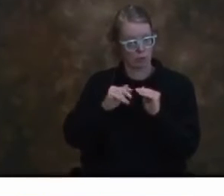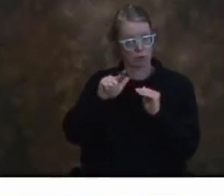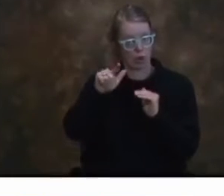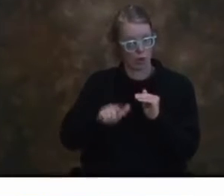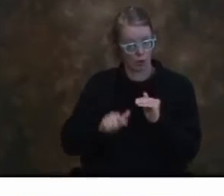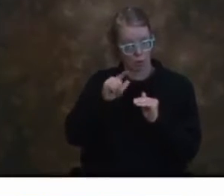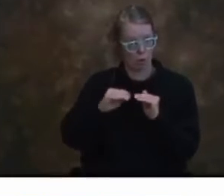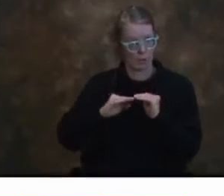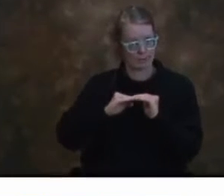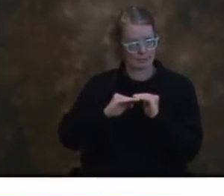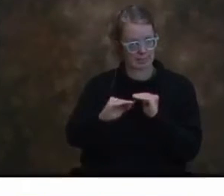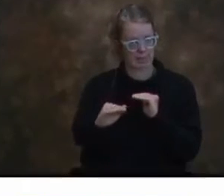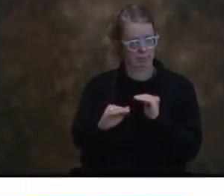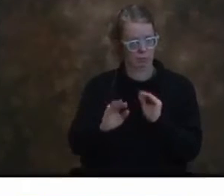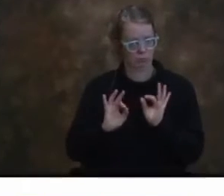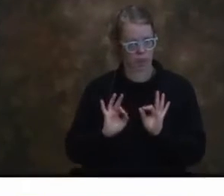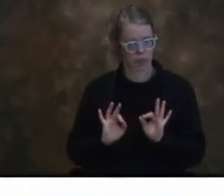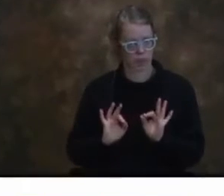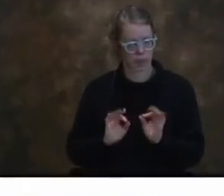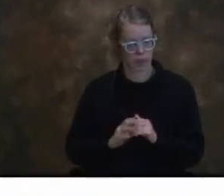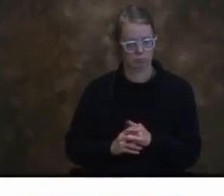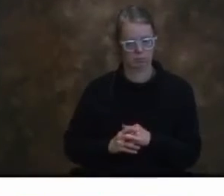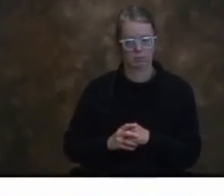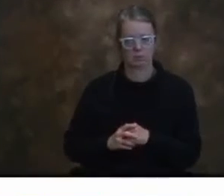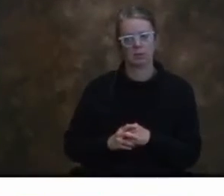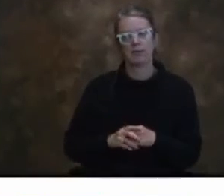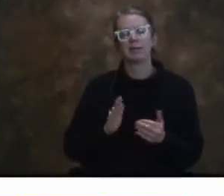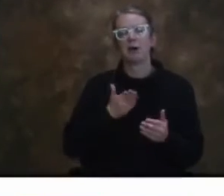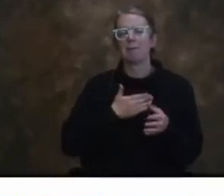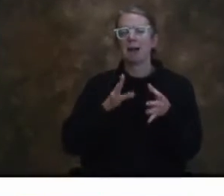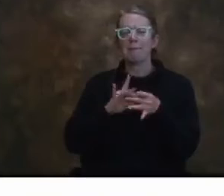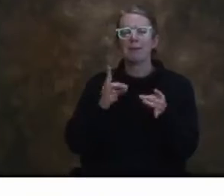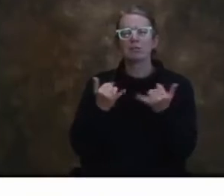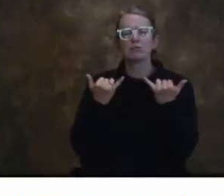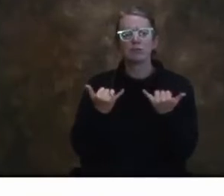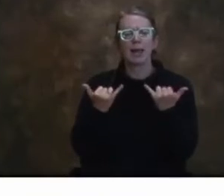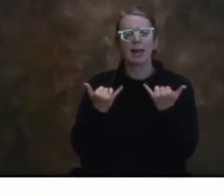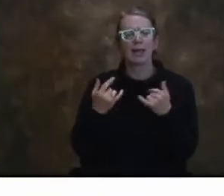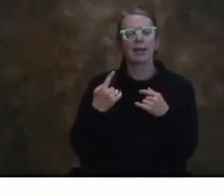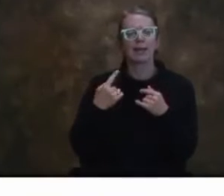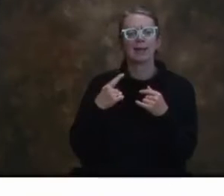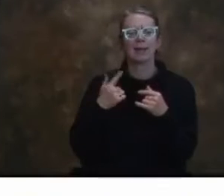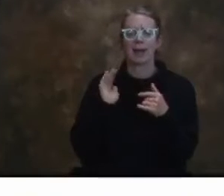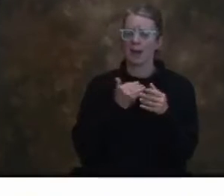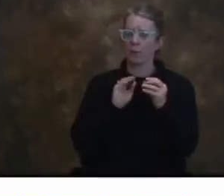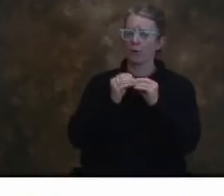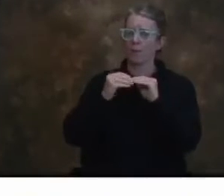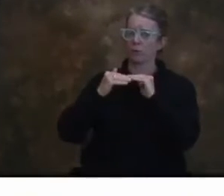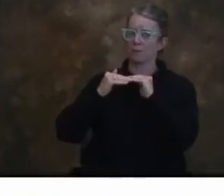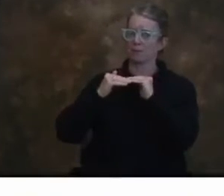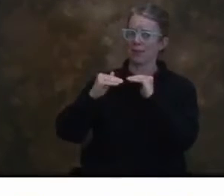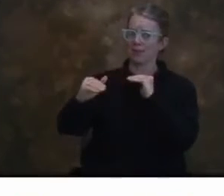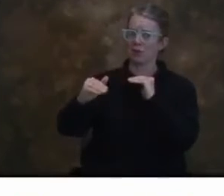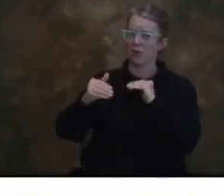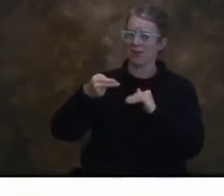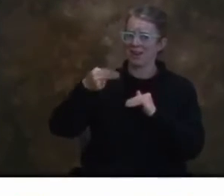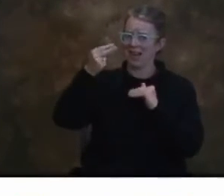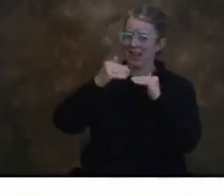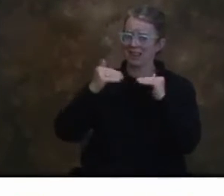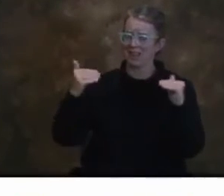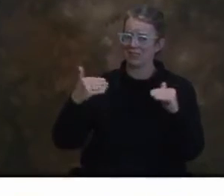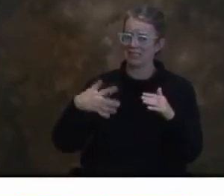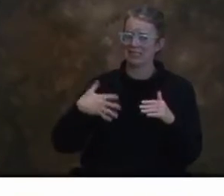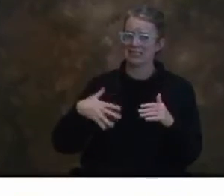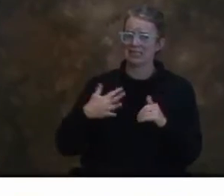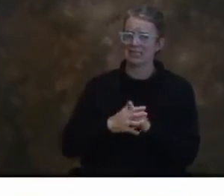now. So in the end, the message today is that we've plateaued at a really high level of cases. I am hopeful that